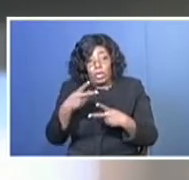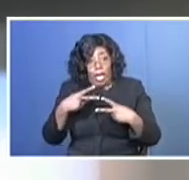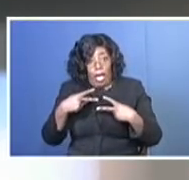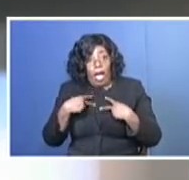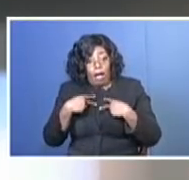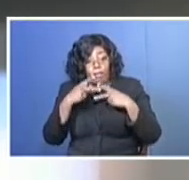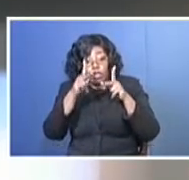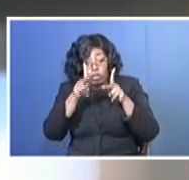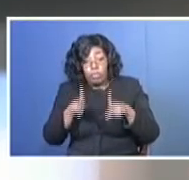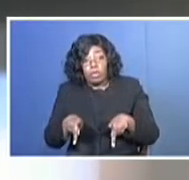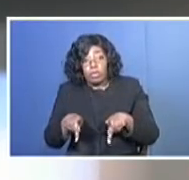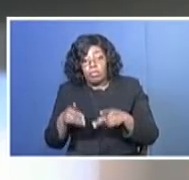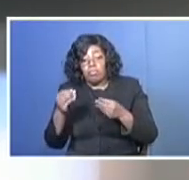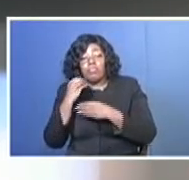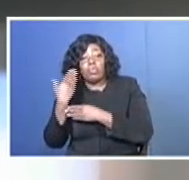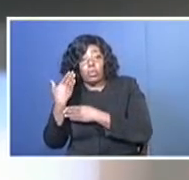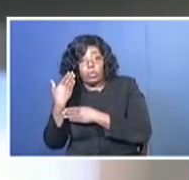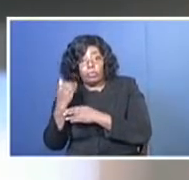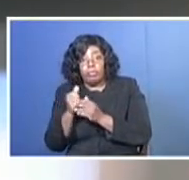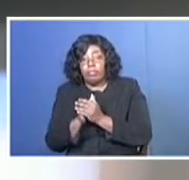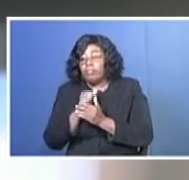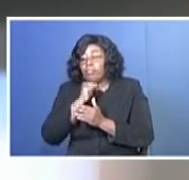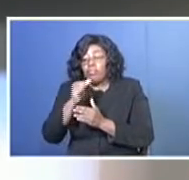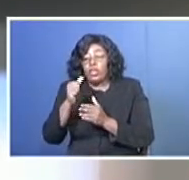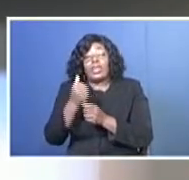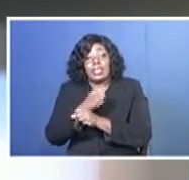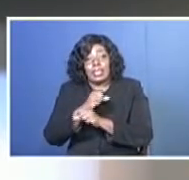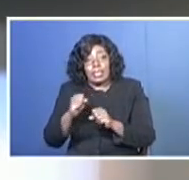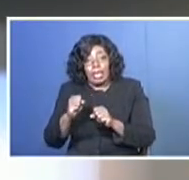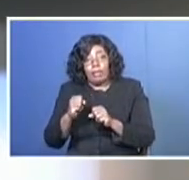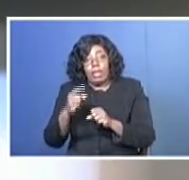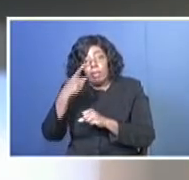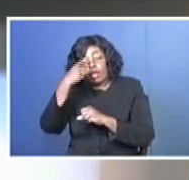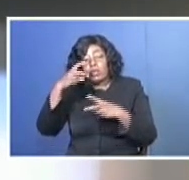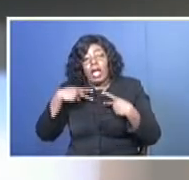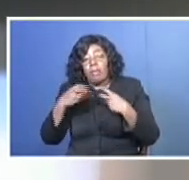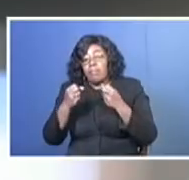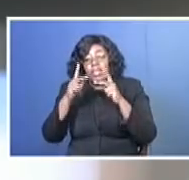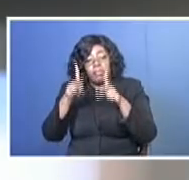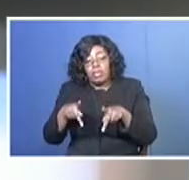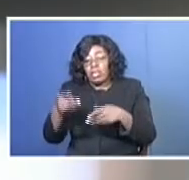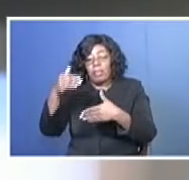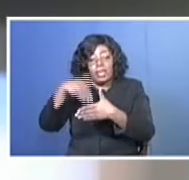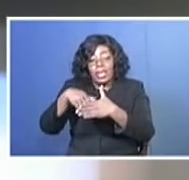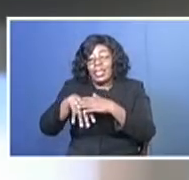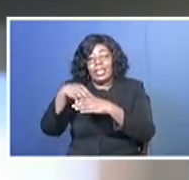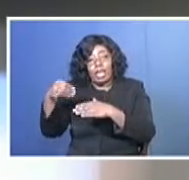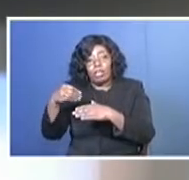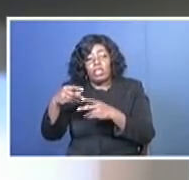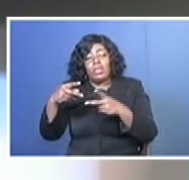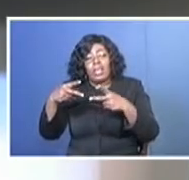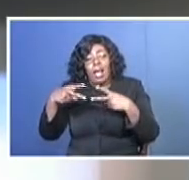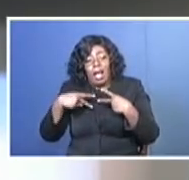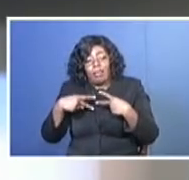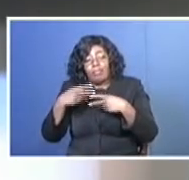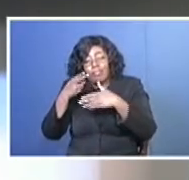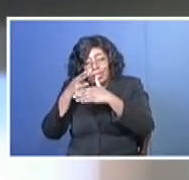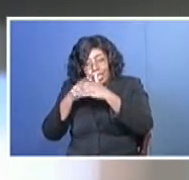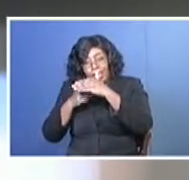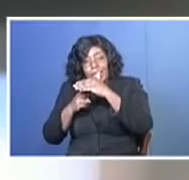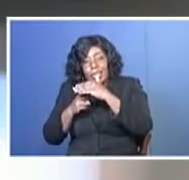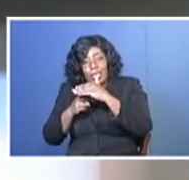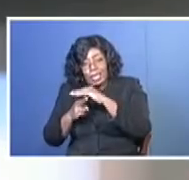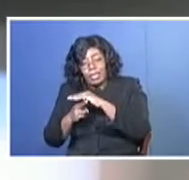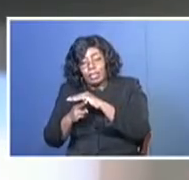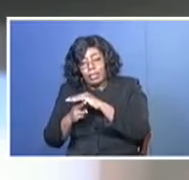for persons who are homeless. That's not safe, because we have a lot of people coming in and out, so we have specific hidden places for